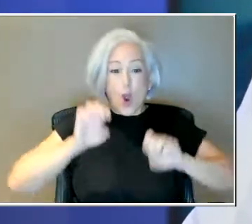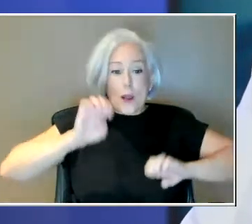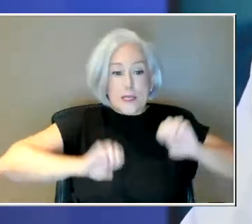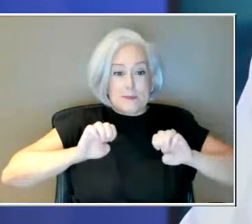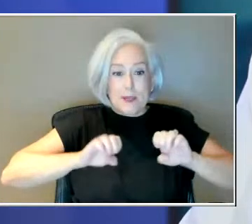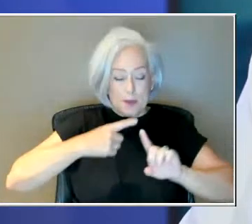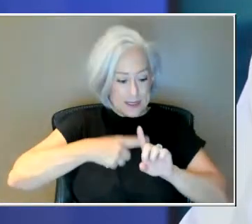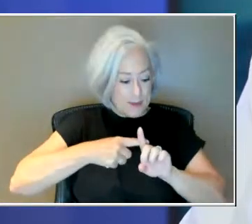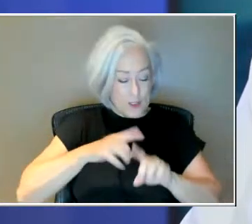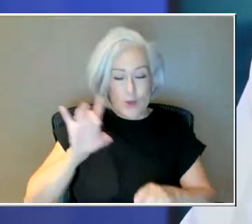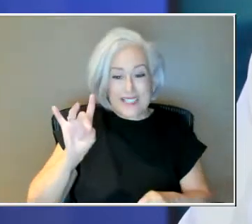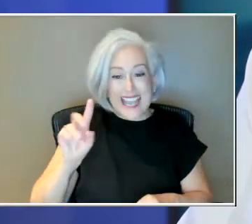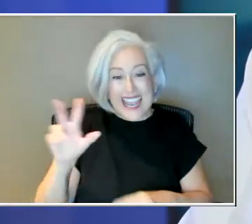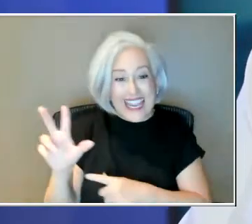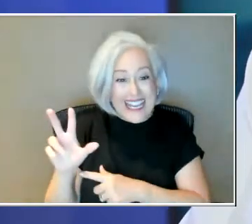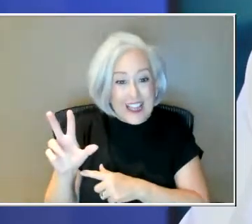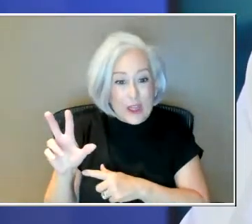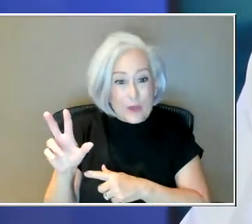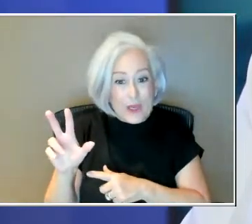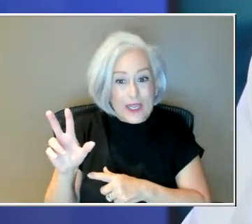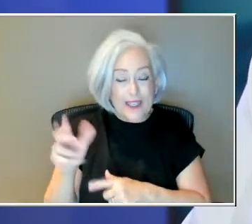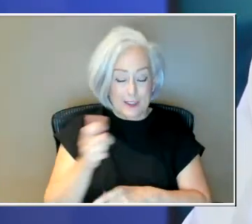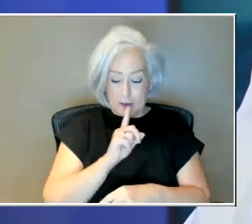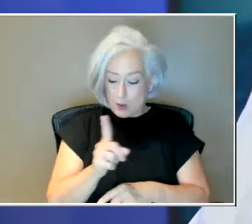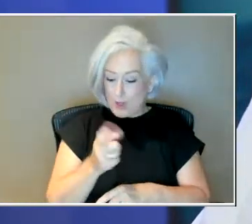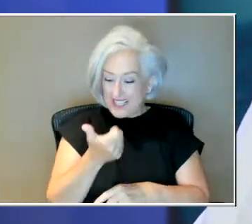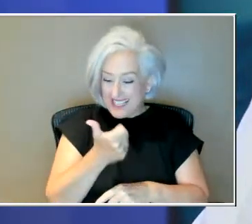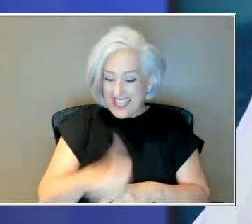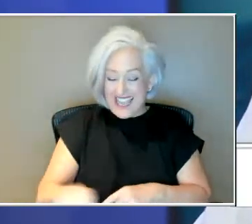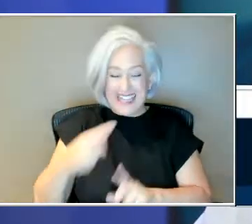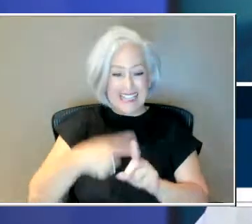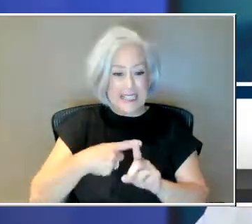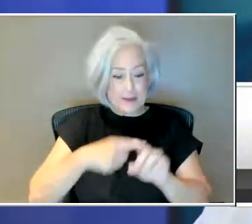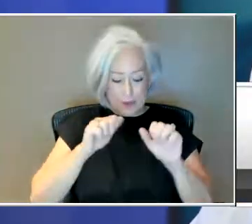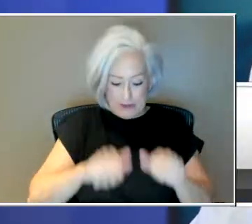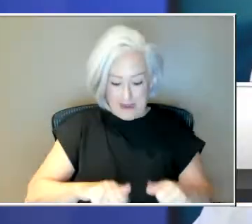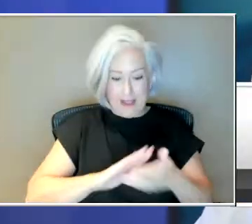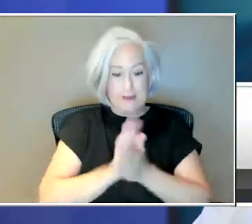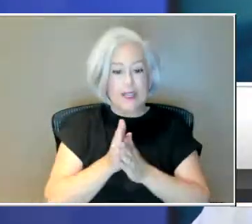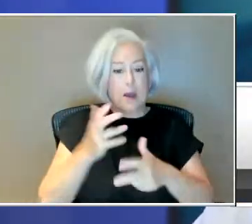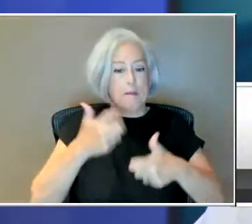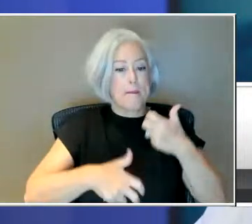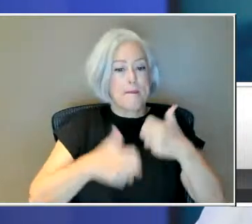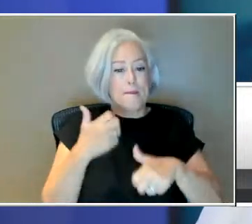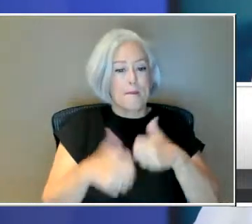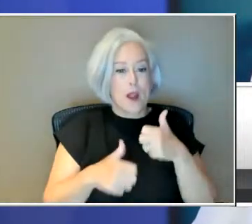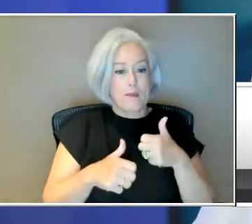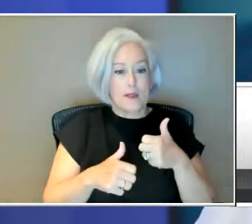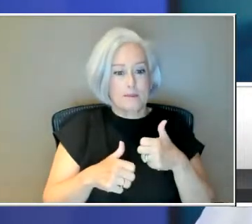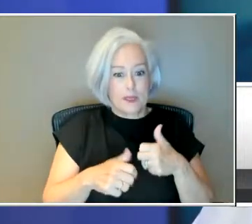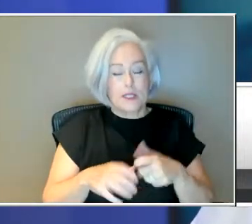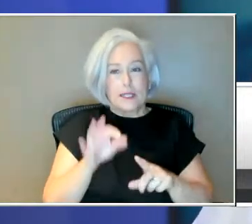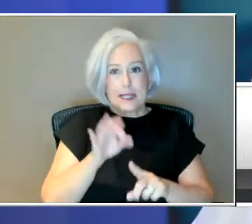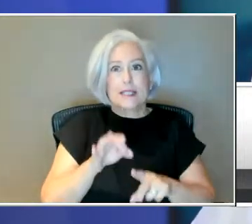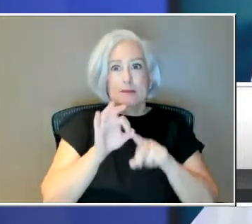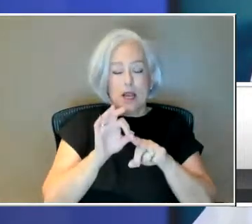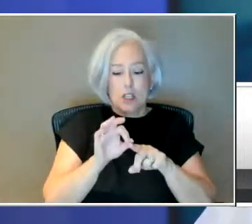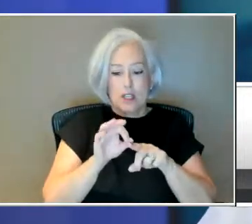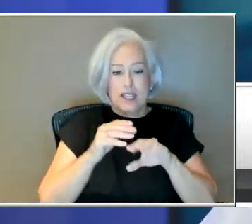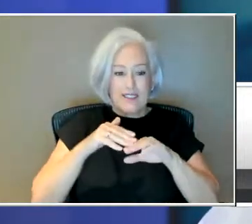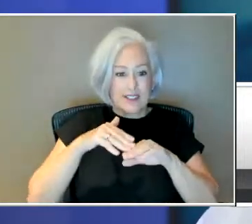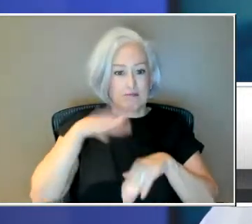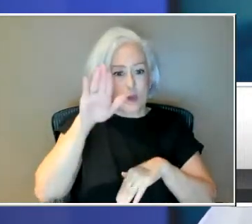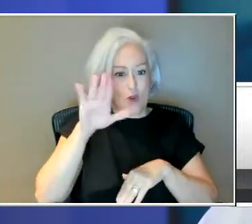so, any temperature can be a problem, certainly as we're climbing into the 80s and definitely higher. That's